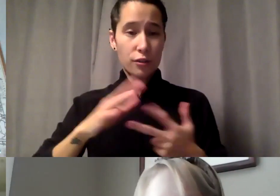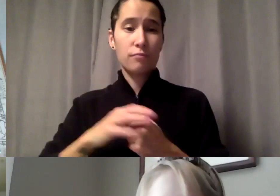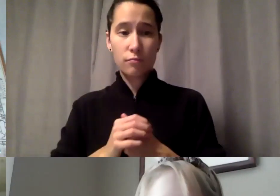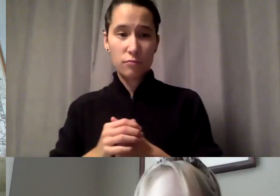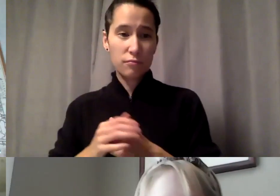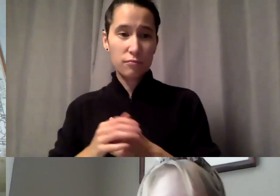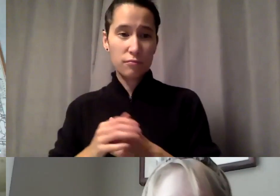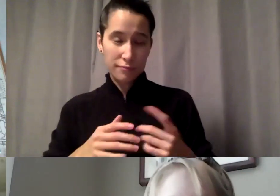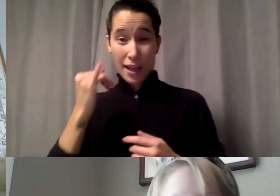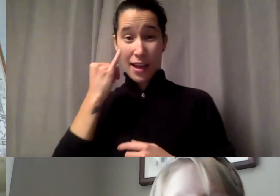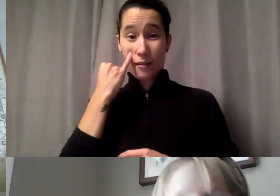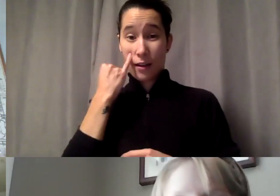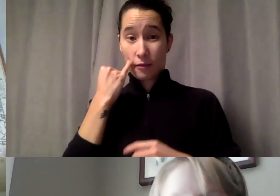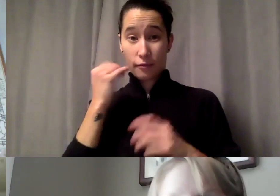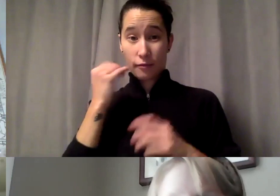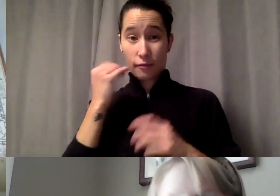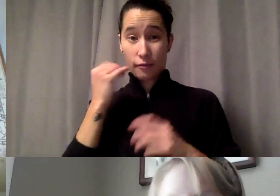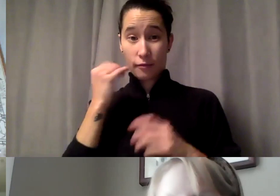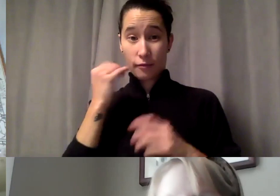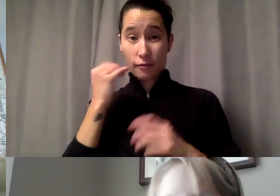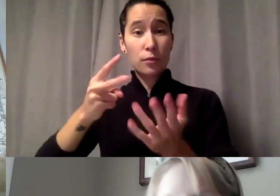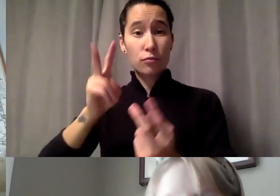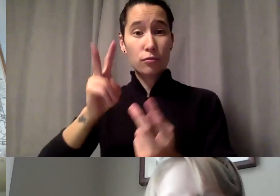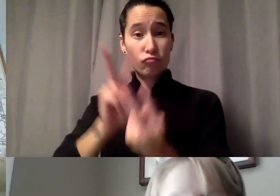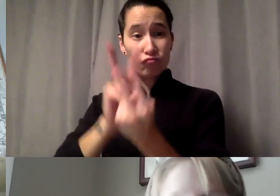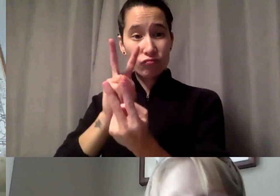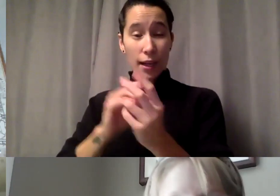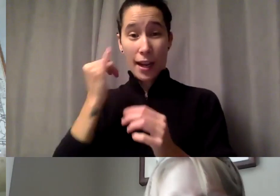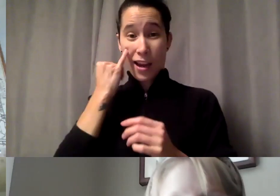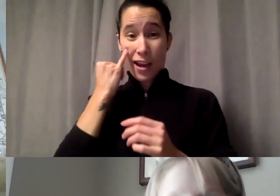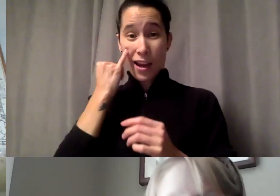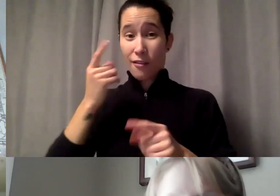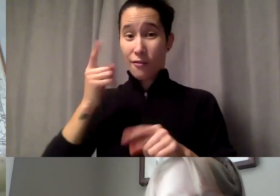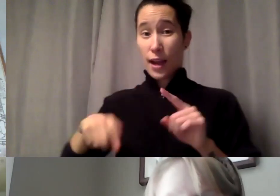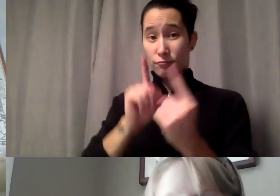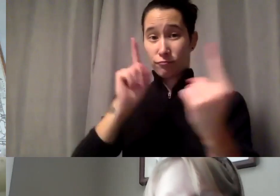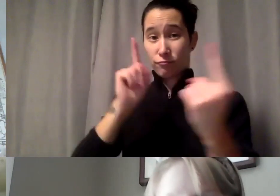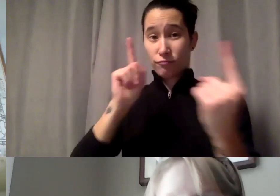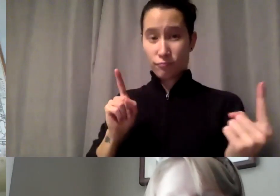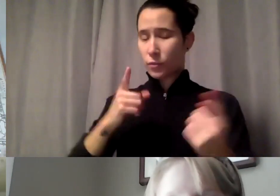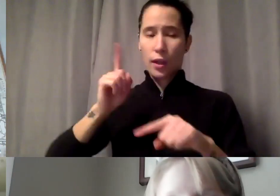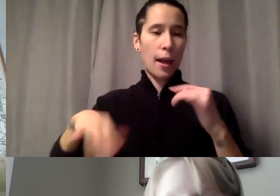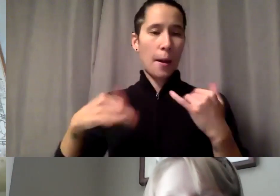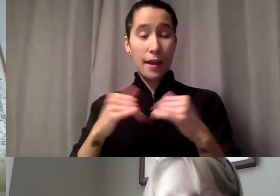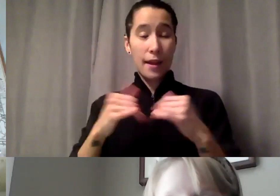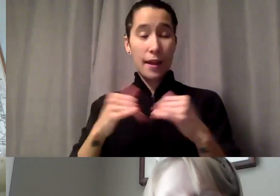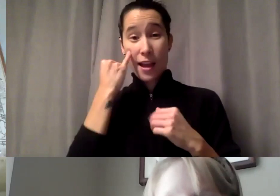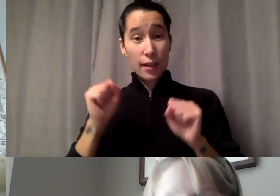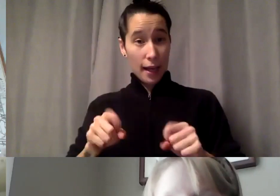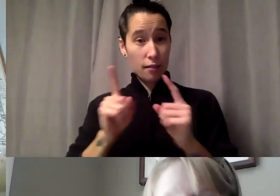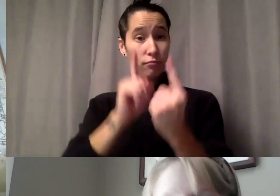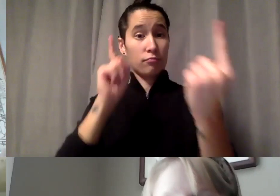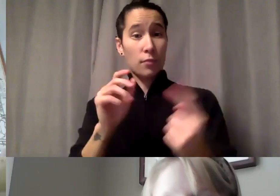If you cannot maintain 3 meters while playing doubles, no, you cannot play. If you can maintain 3 meters, then yes, you